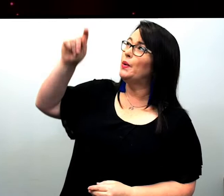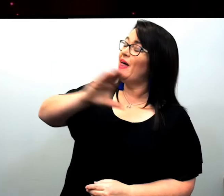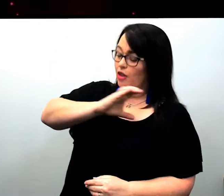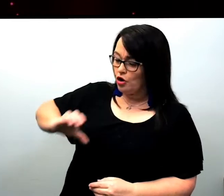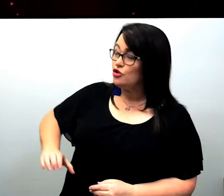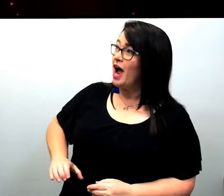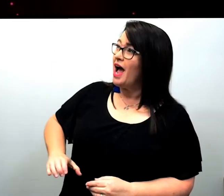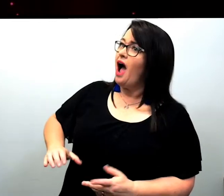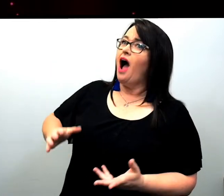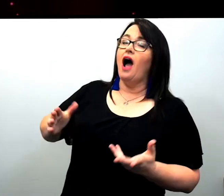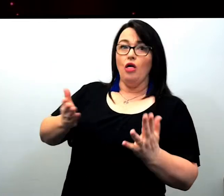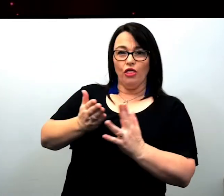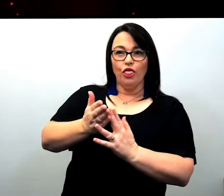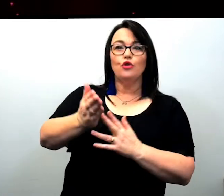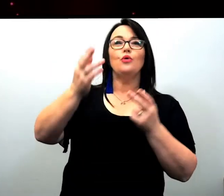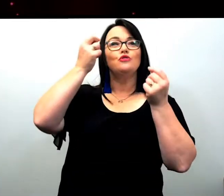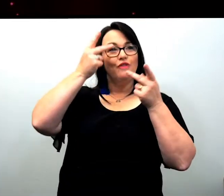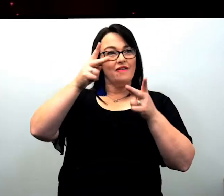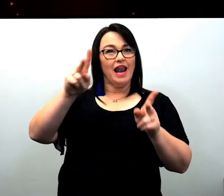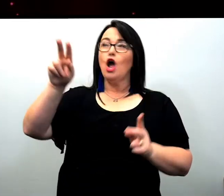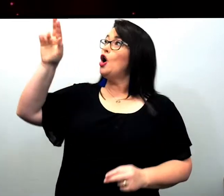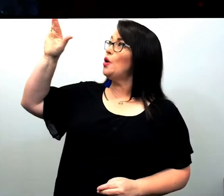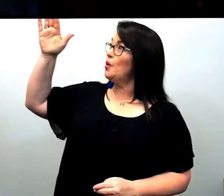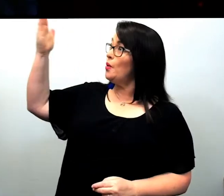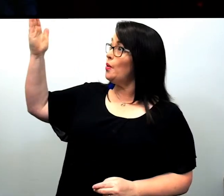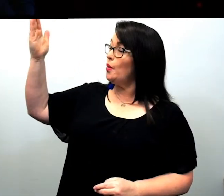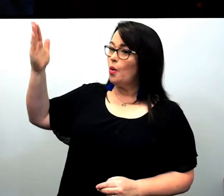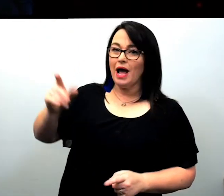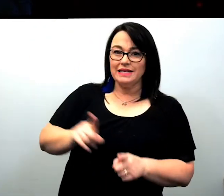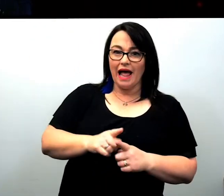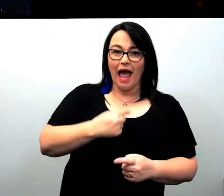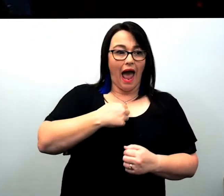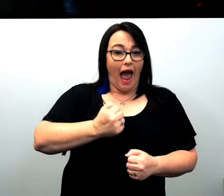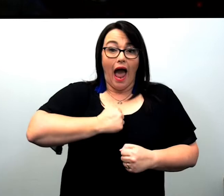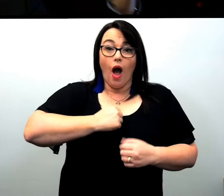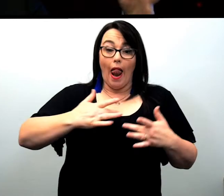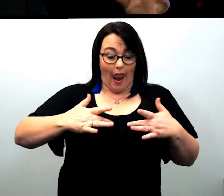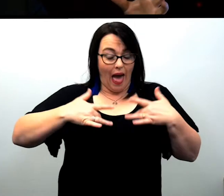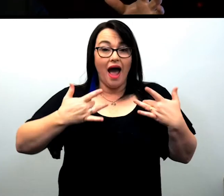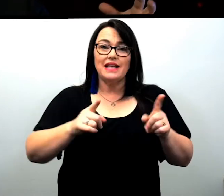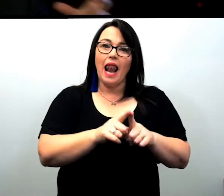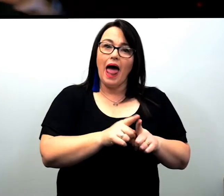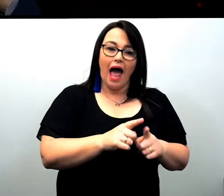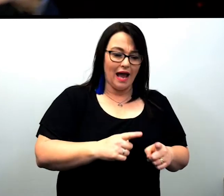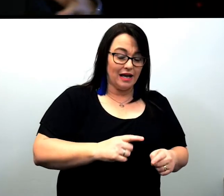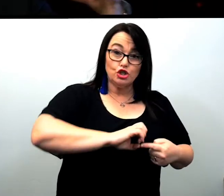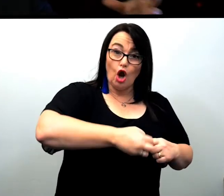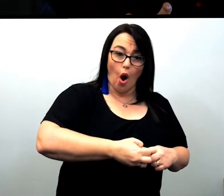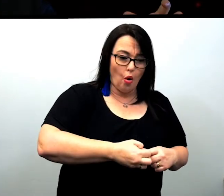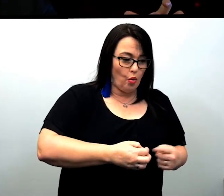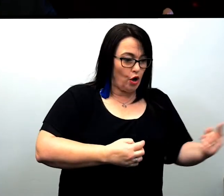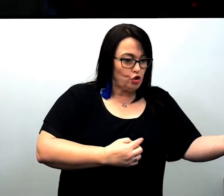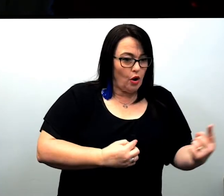it's on the revelation of who Jesus is the stones come together to form a rock of revelation. The body